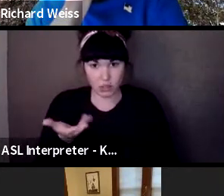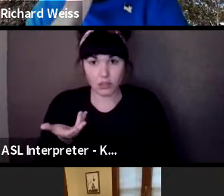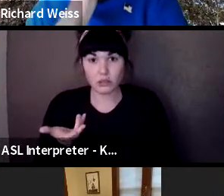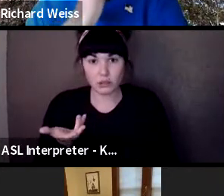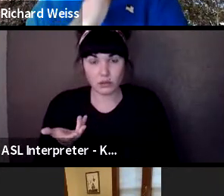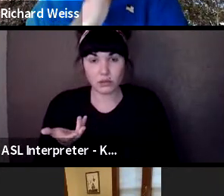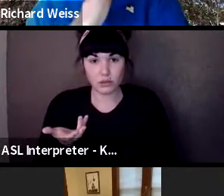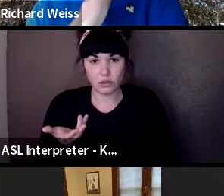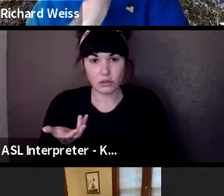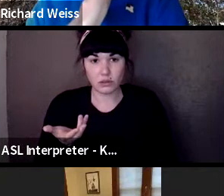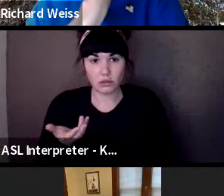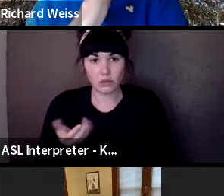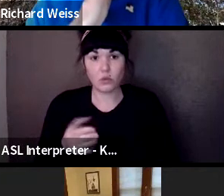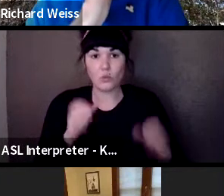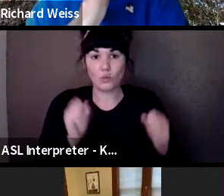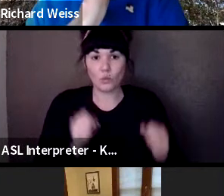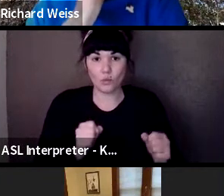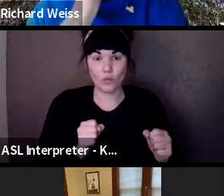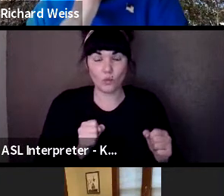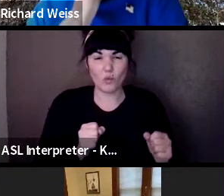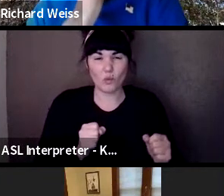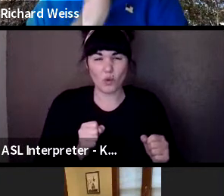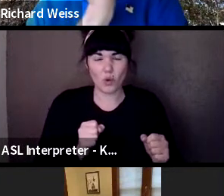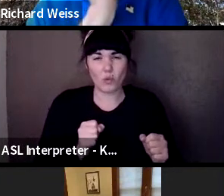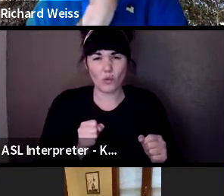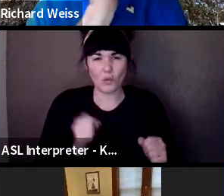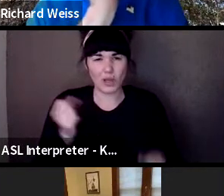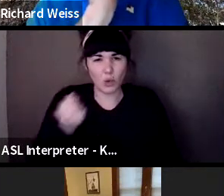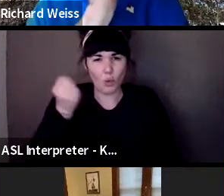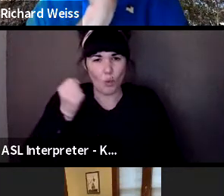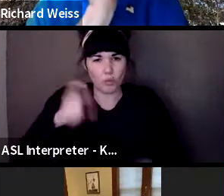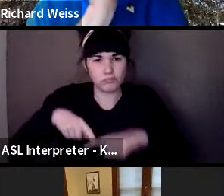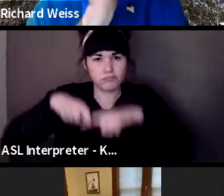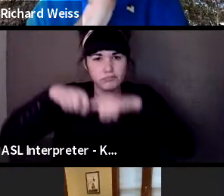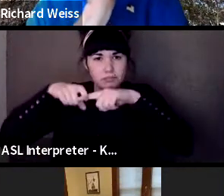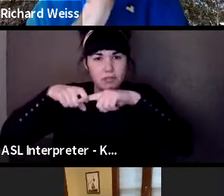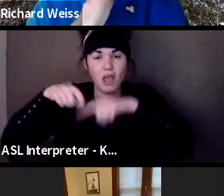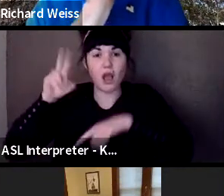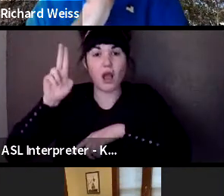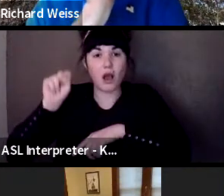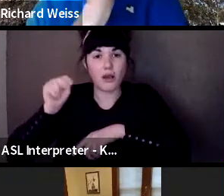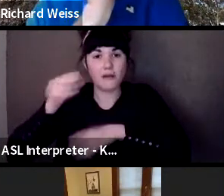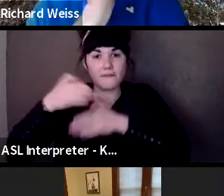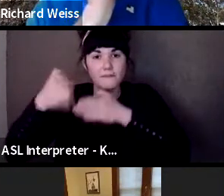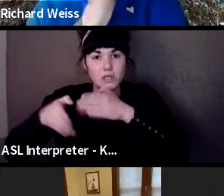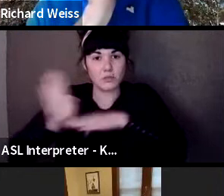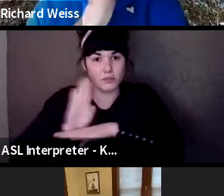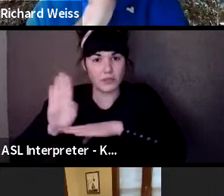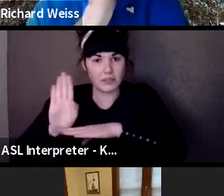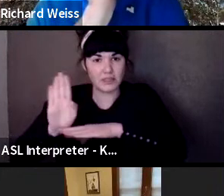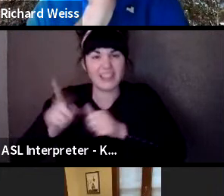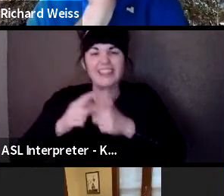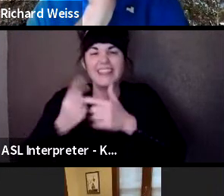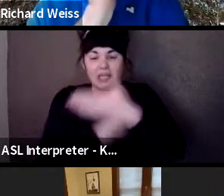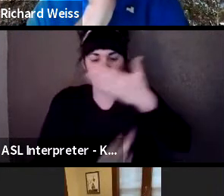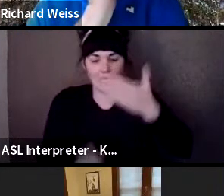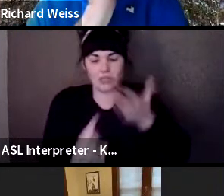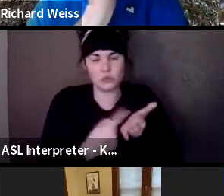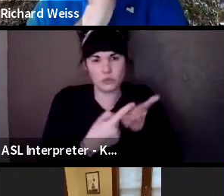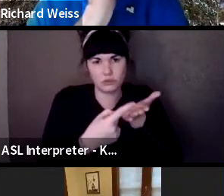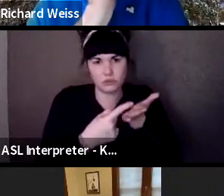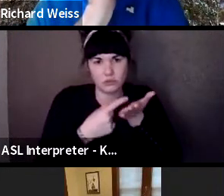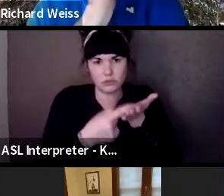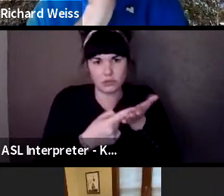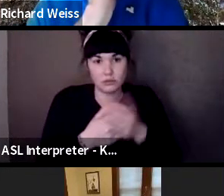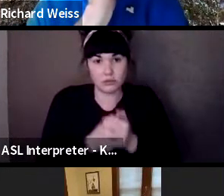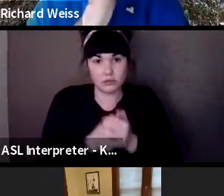move this to unfinished business as an agenda item next week. And I don't know if the executive director wanted to weigh in. I certainly defer to her on